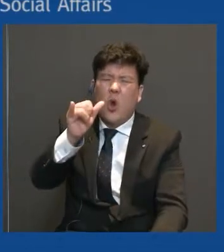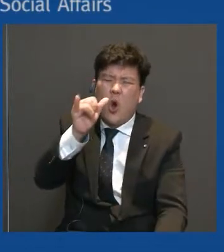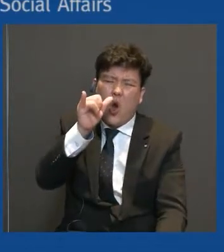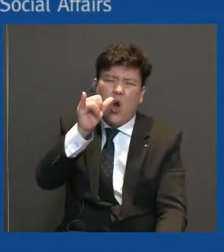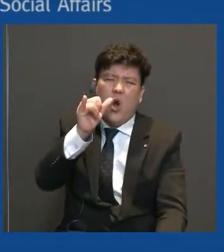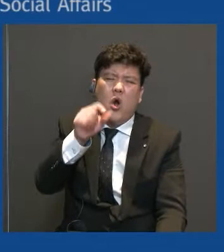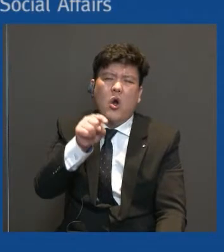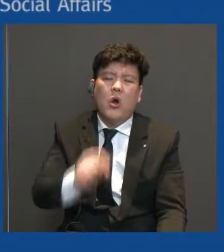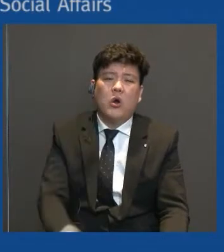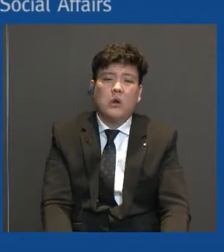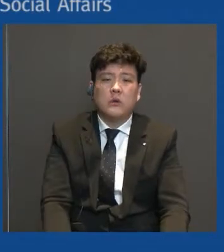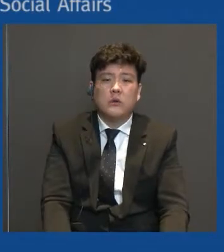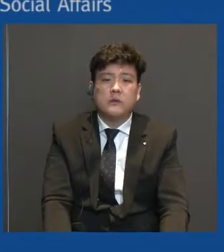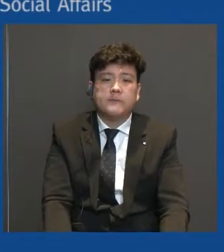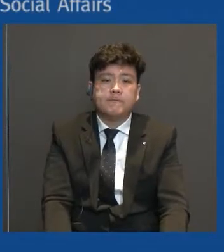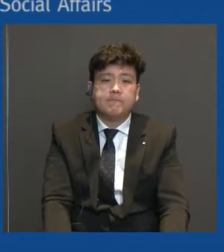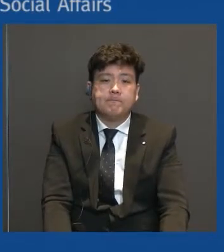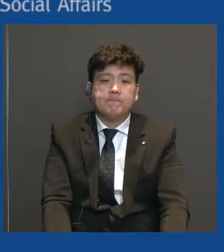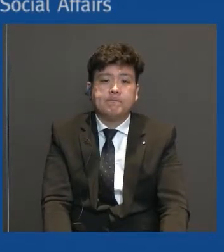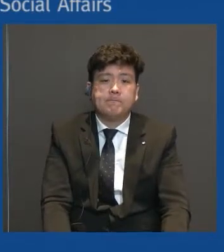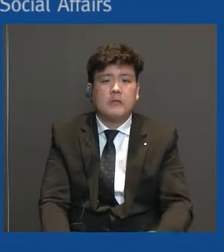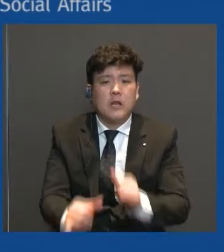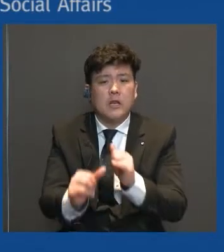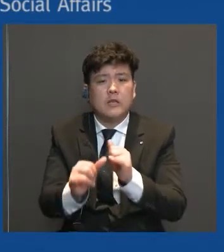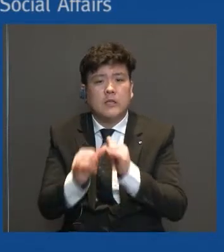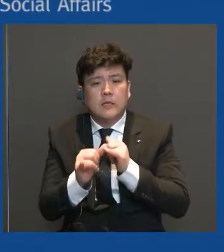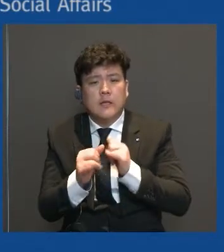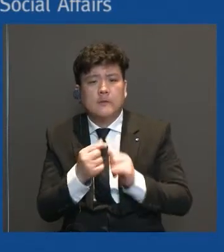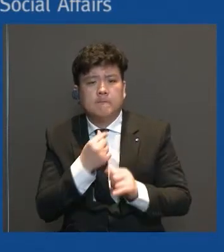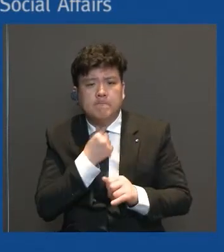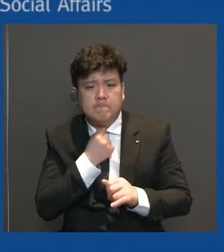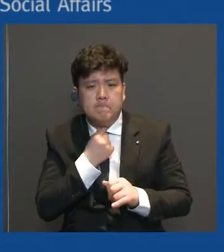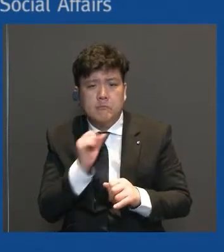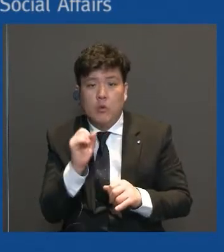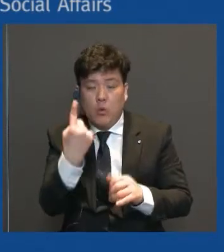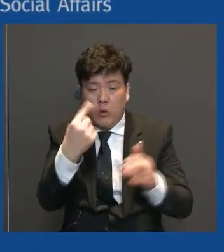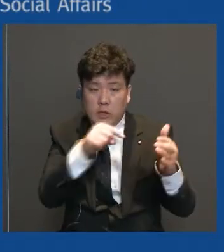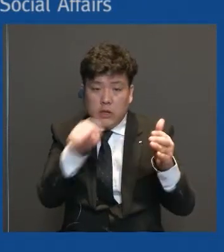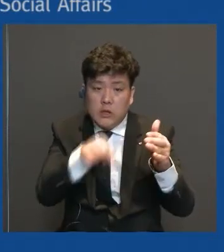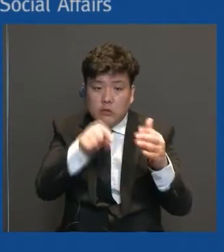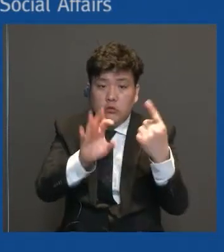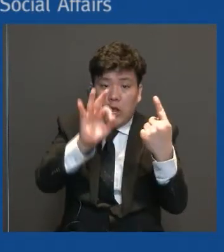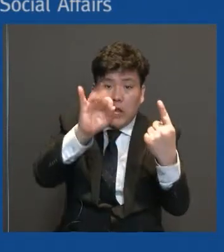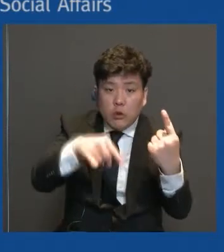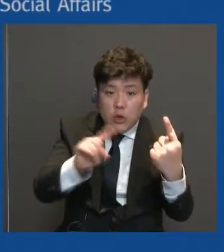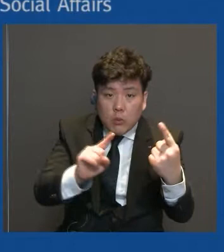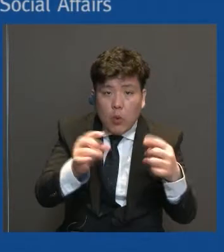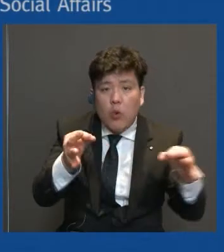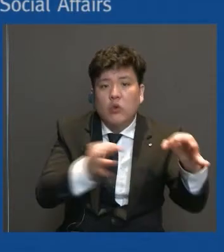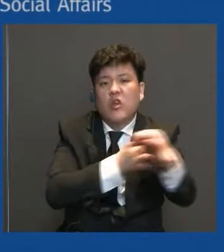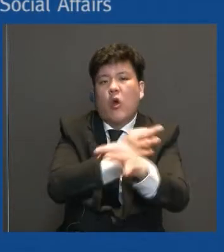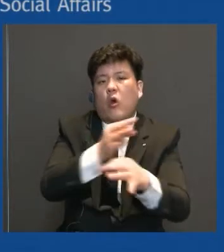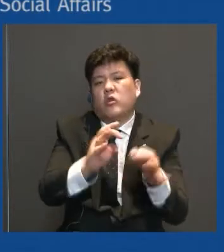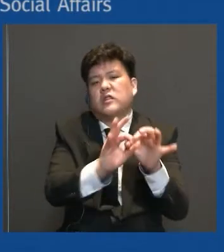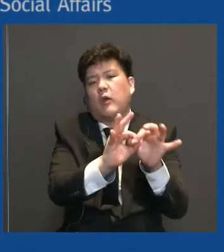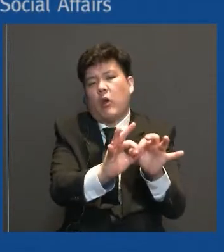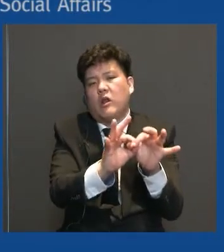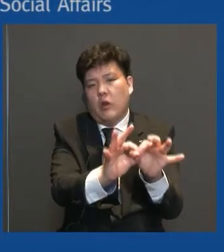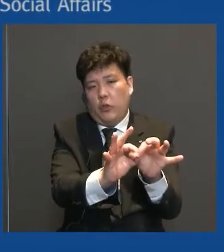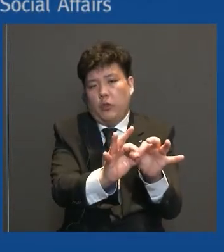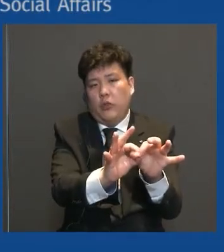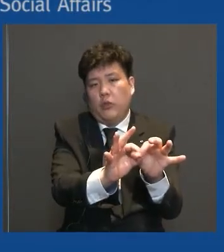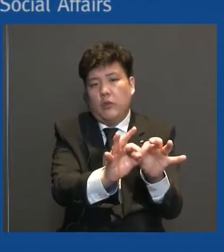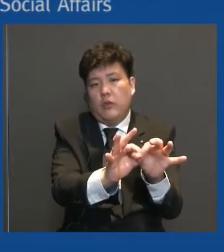suicidal ideas of older Koreans aged 65 or older. Later life poverty is